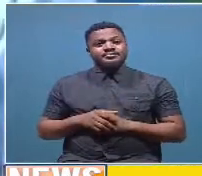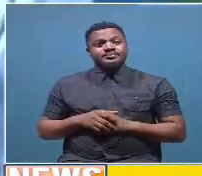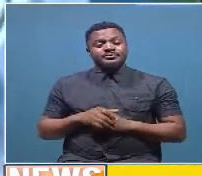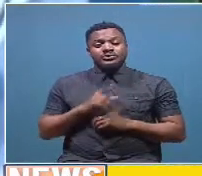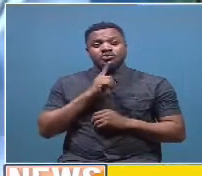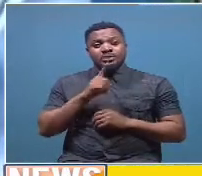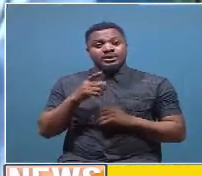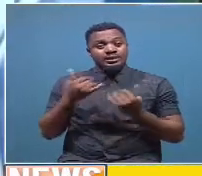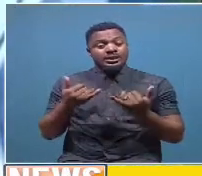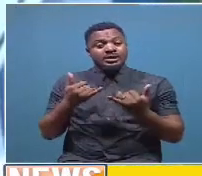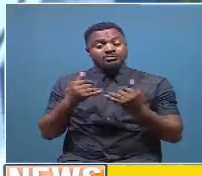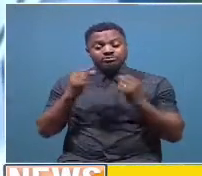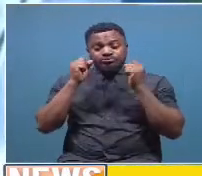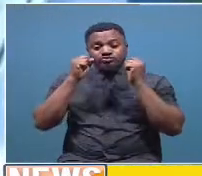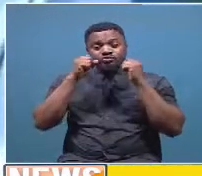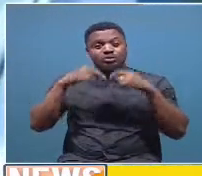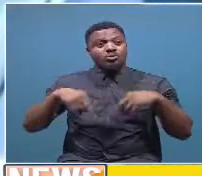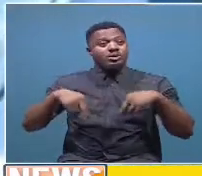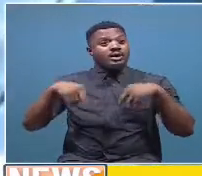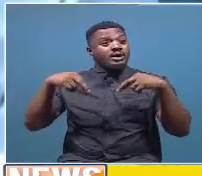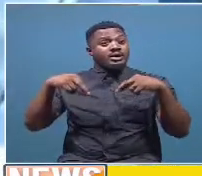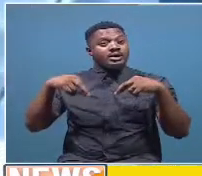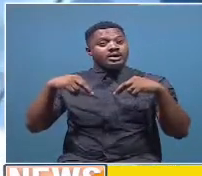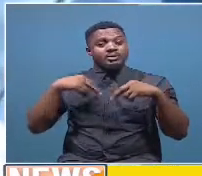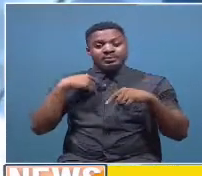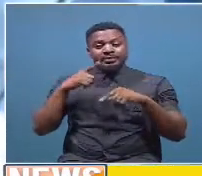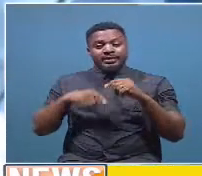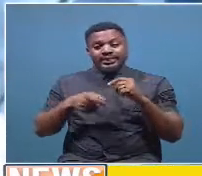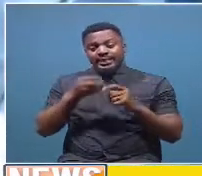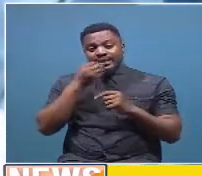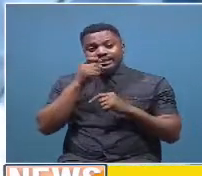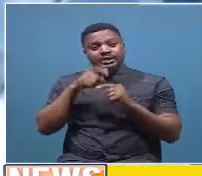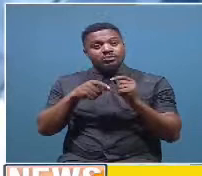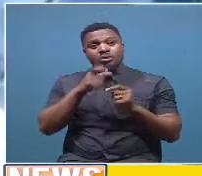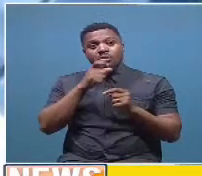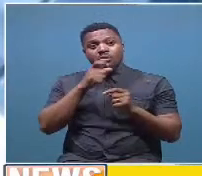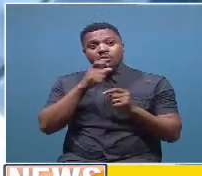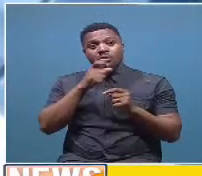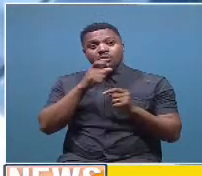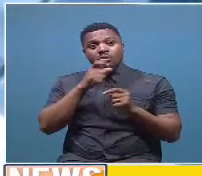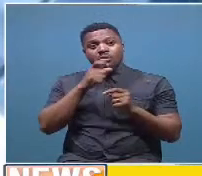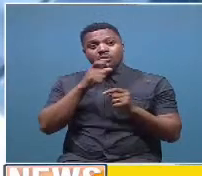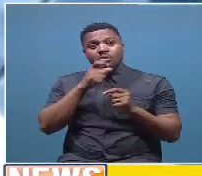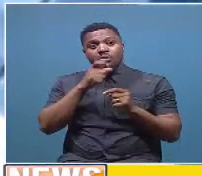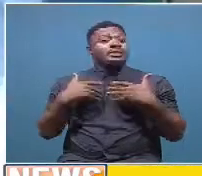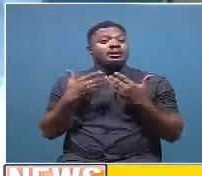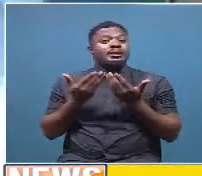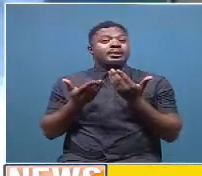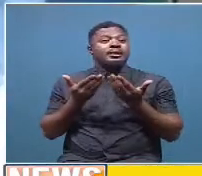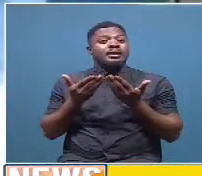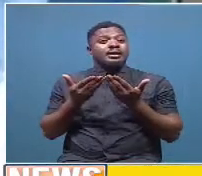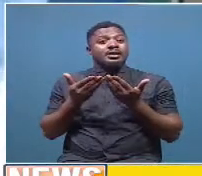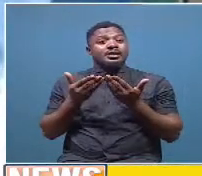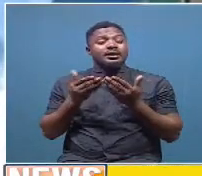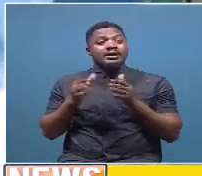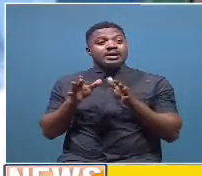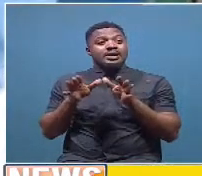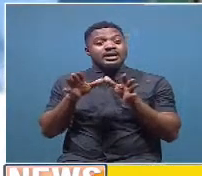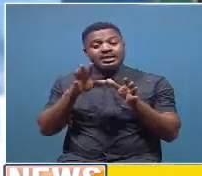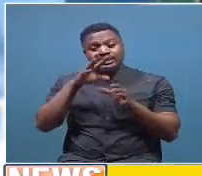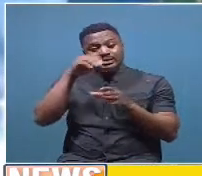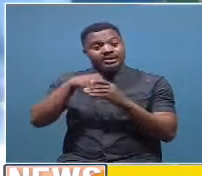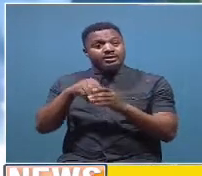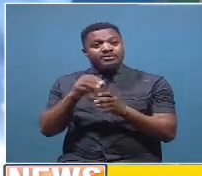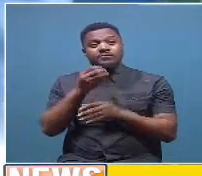Solid weeks now. Wow. We can't eat, we can't drink water because we are afraid the flies fall into your